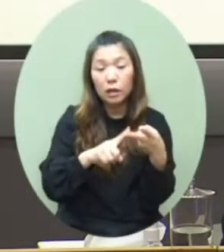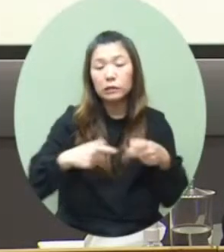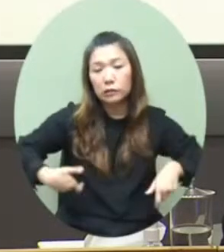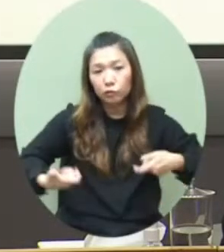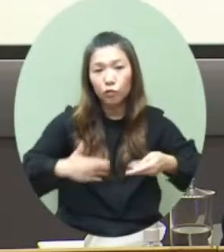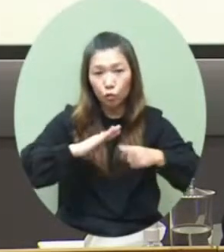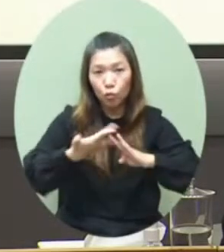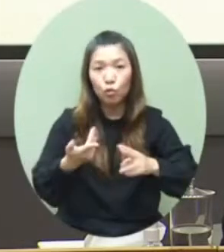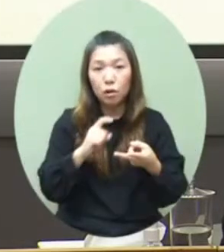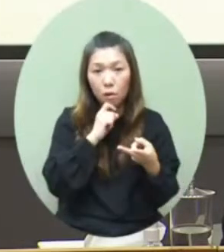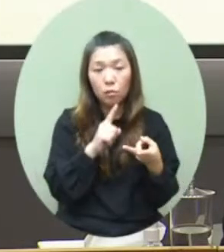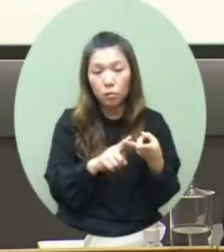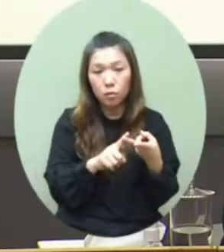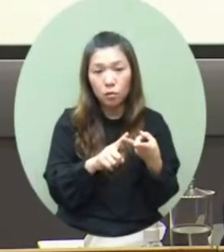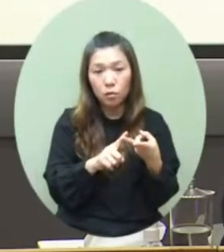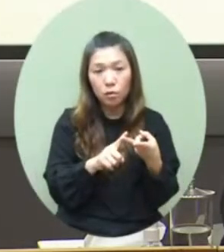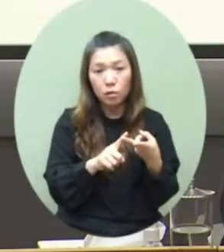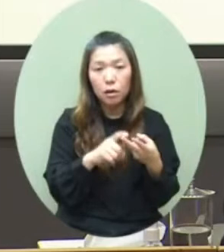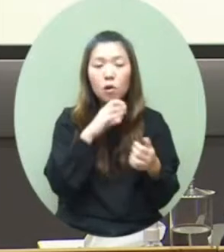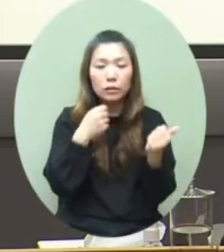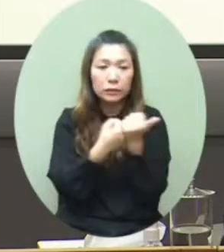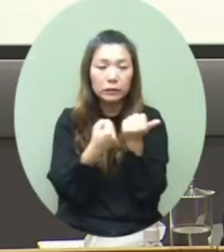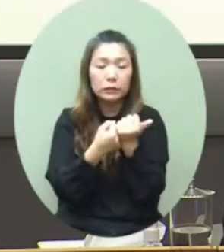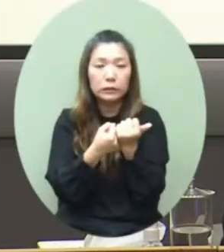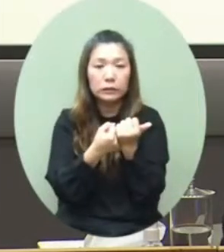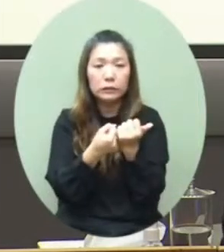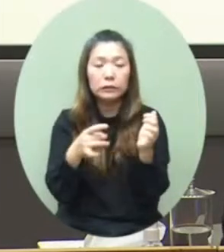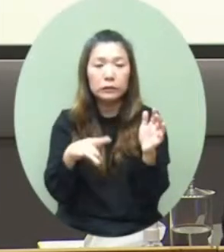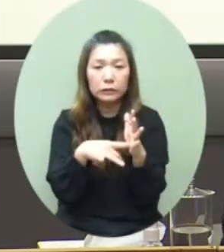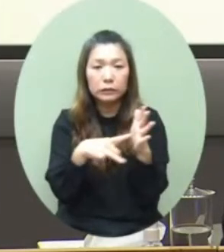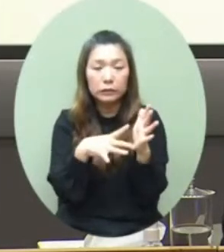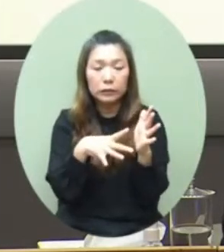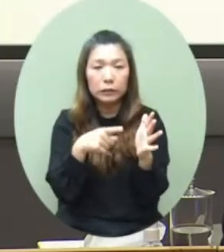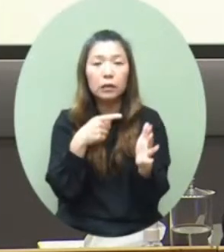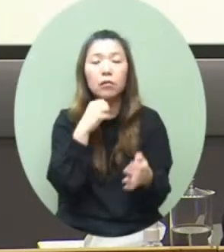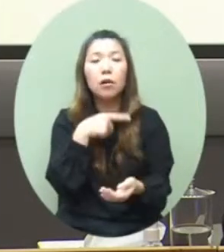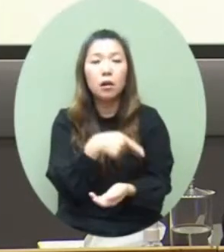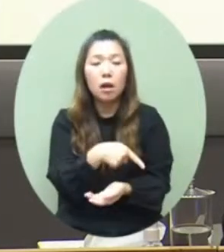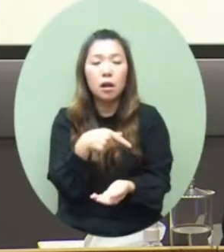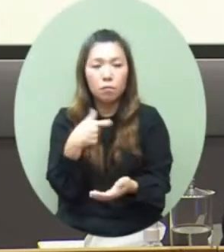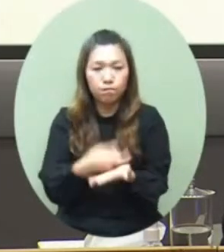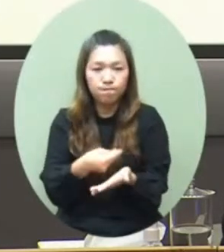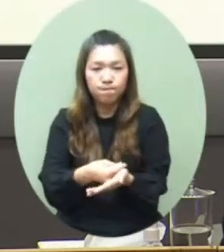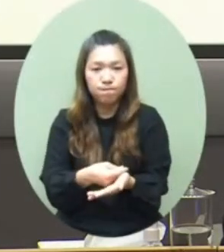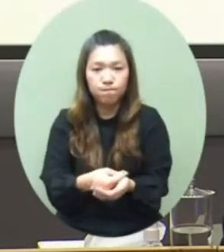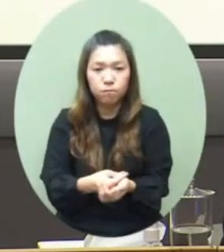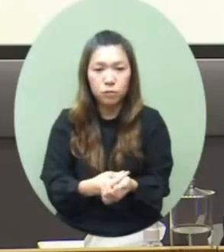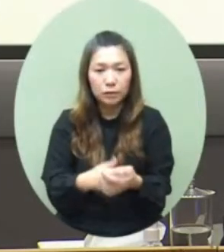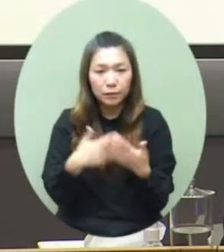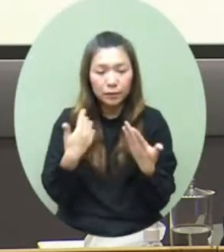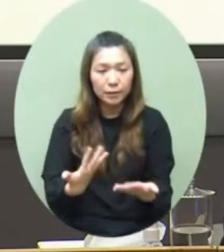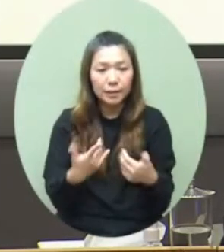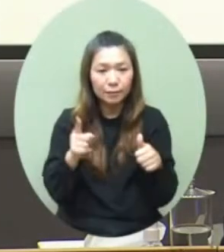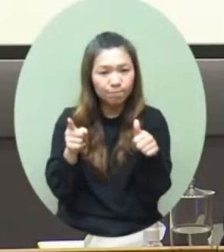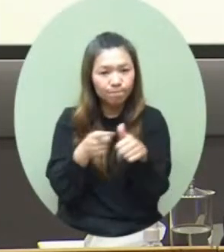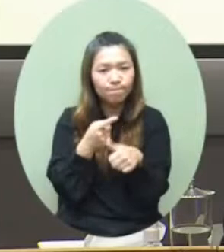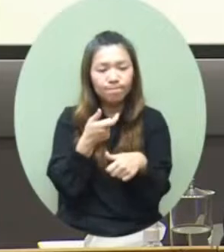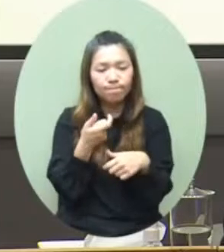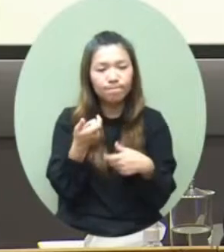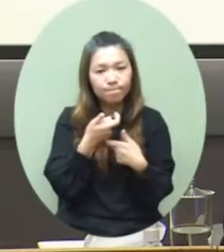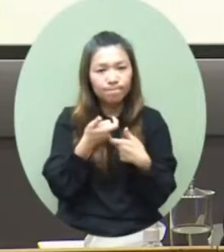for water charges. We also have consumption vouchers to support the economy on the one hand. On the other hand,